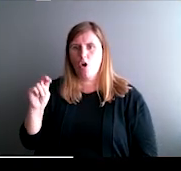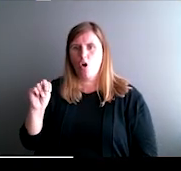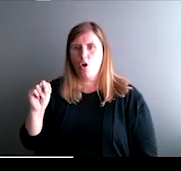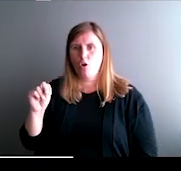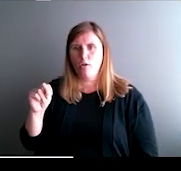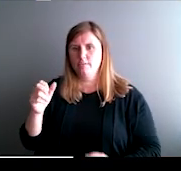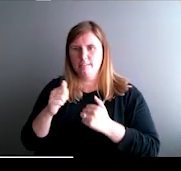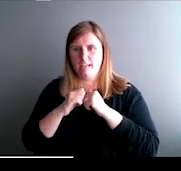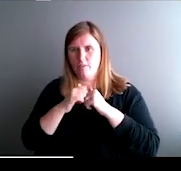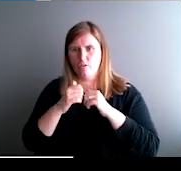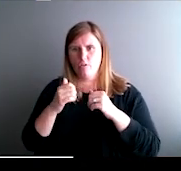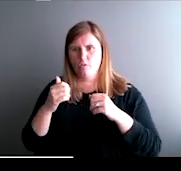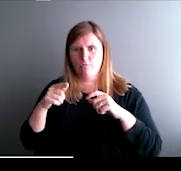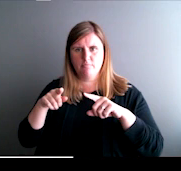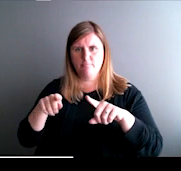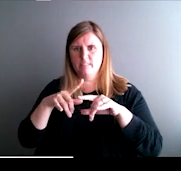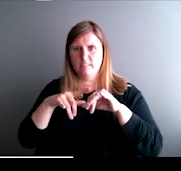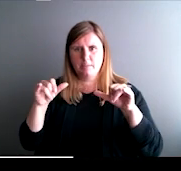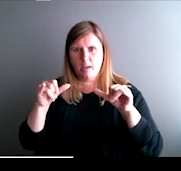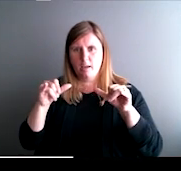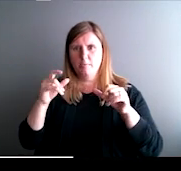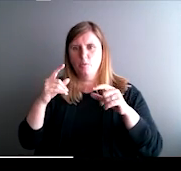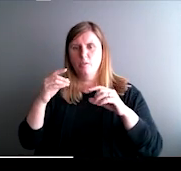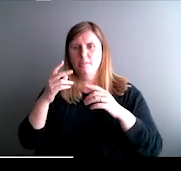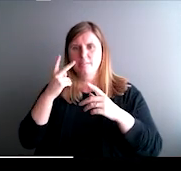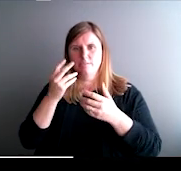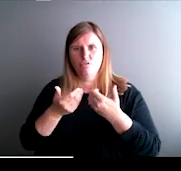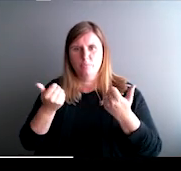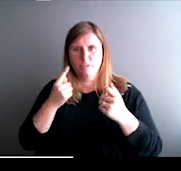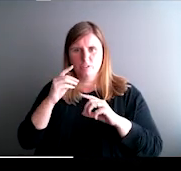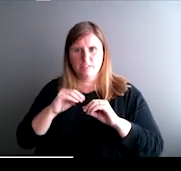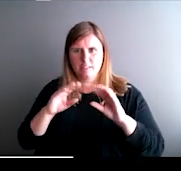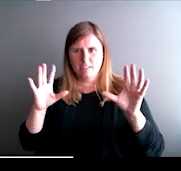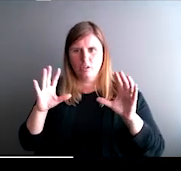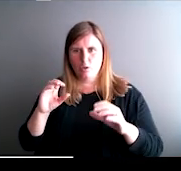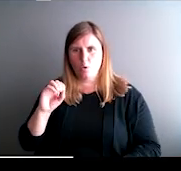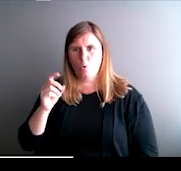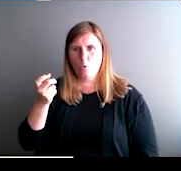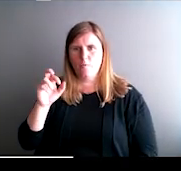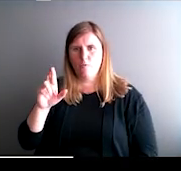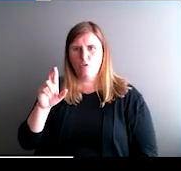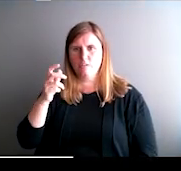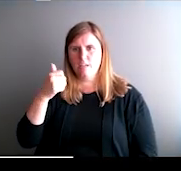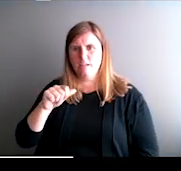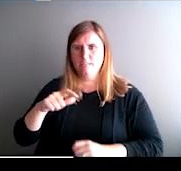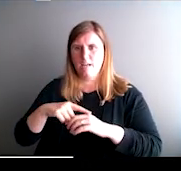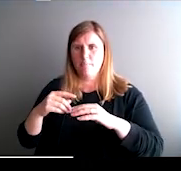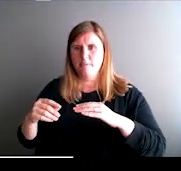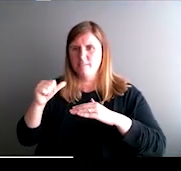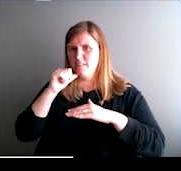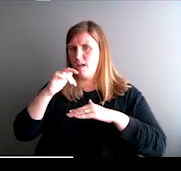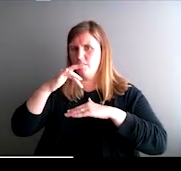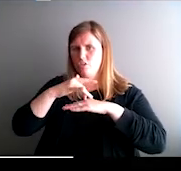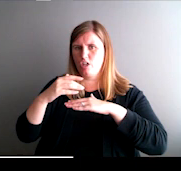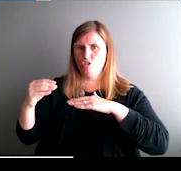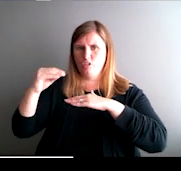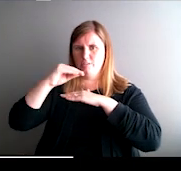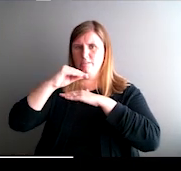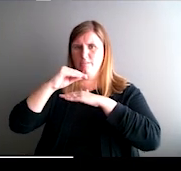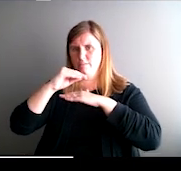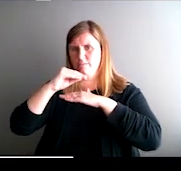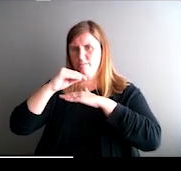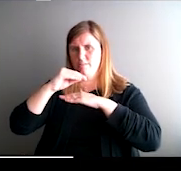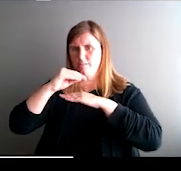right together, right next to each other, so the discrimination is clear. Over is anytime it's not touching